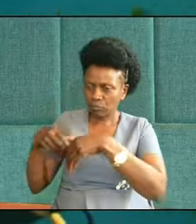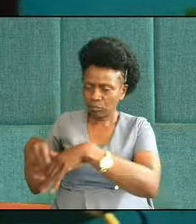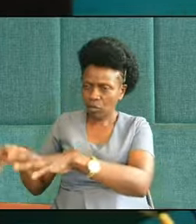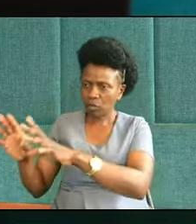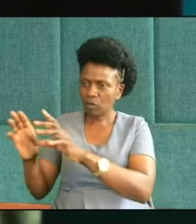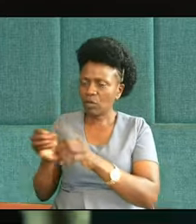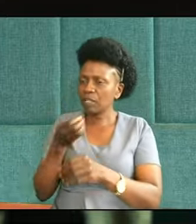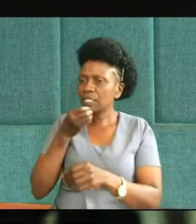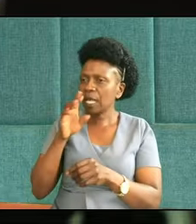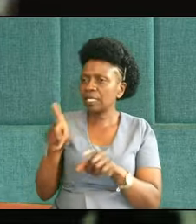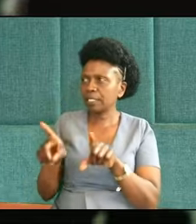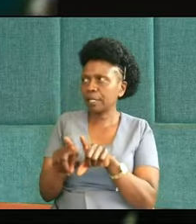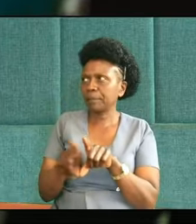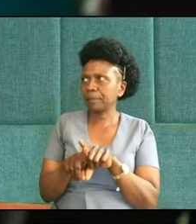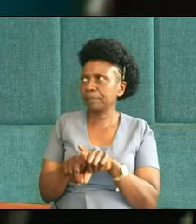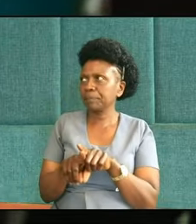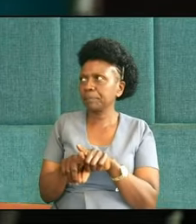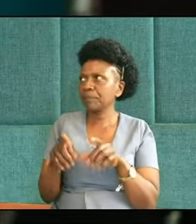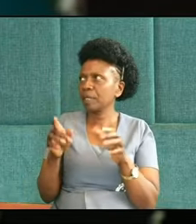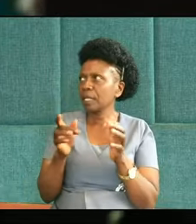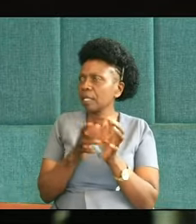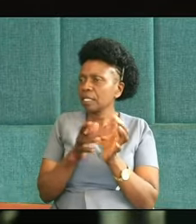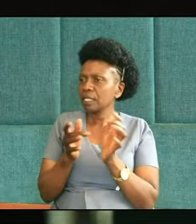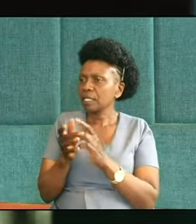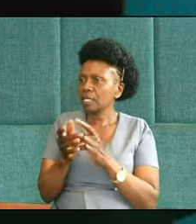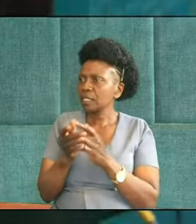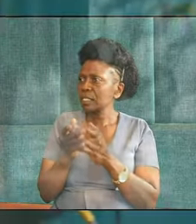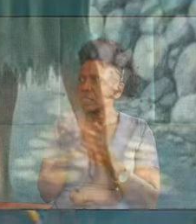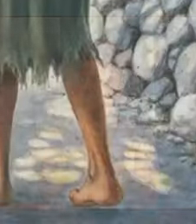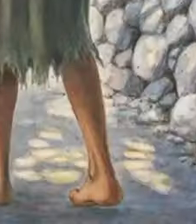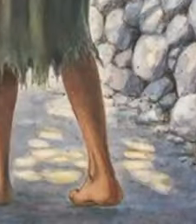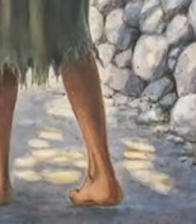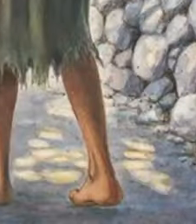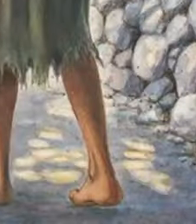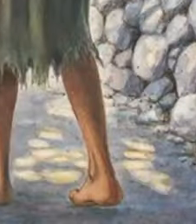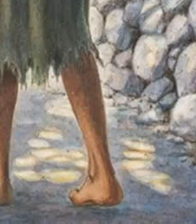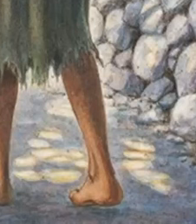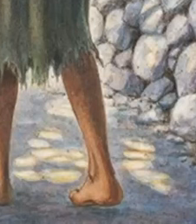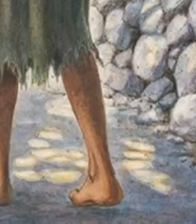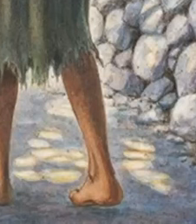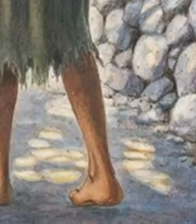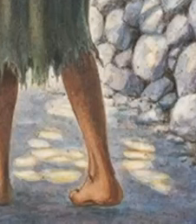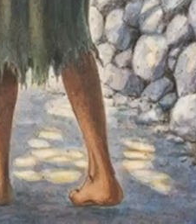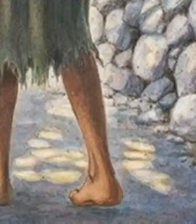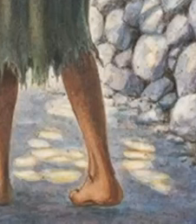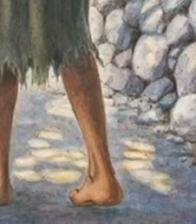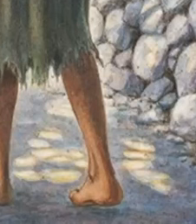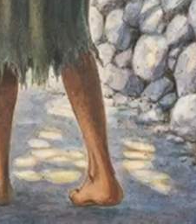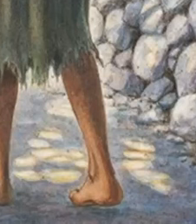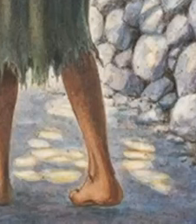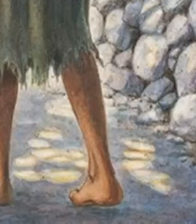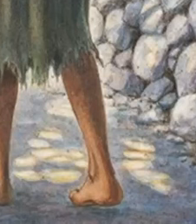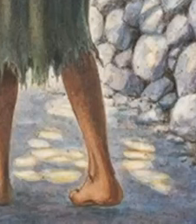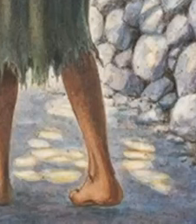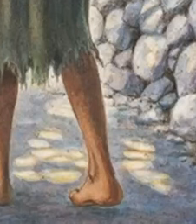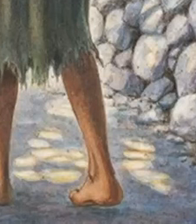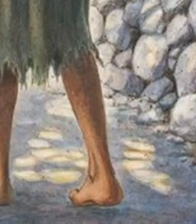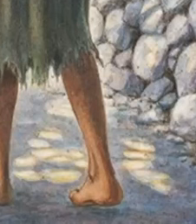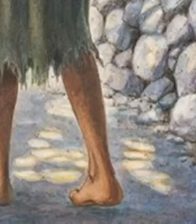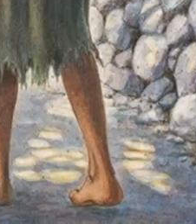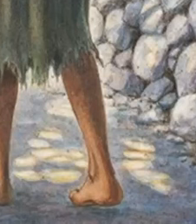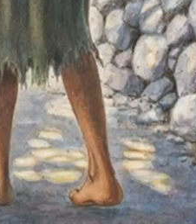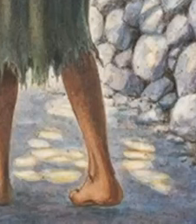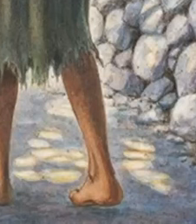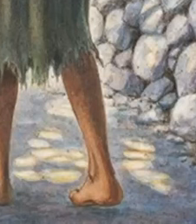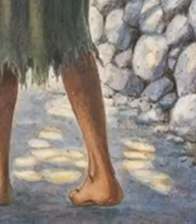away. And so when Jesus tells the story of the prodigal son, as the artists are so beautifully captured here, the father was standing there with open arms,